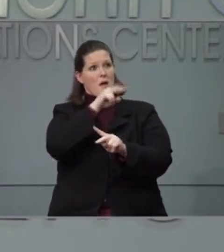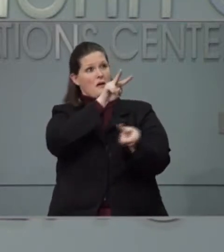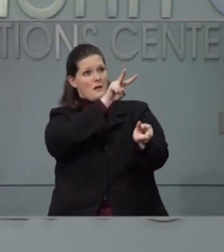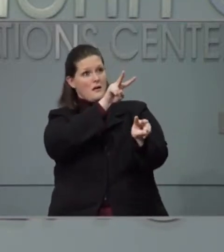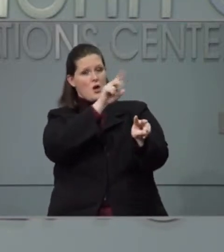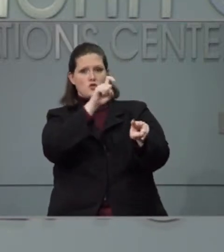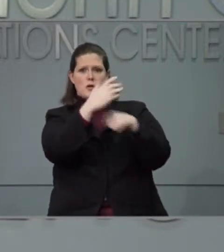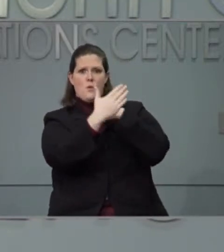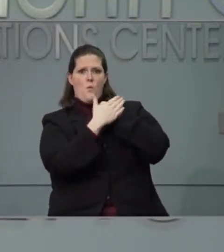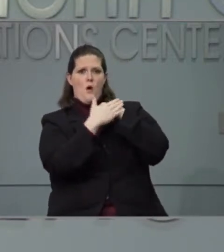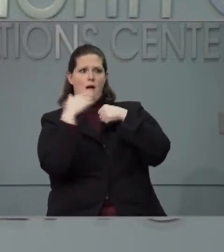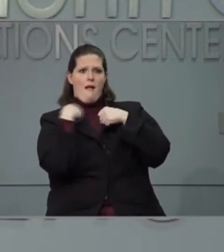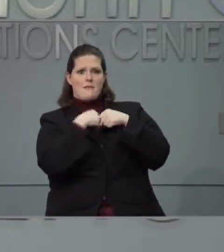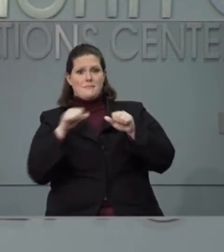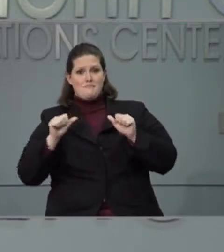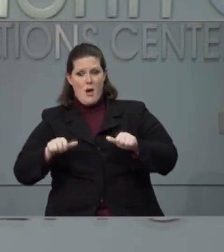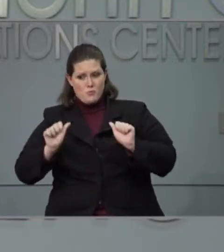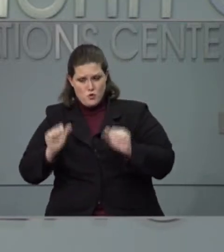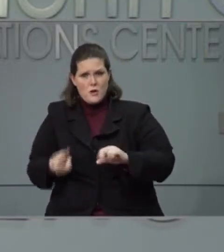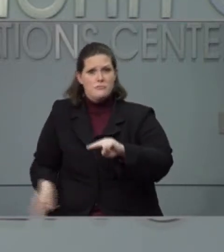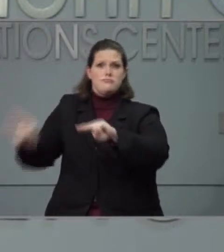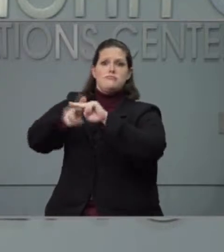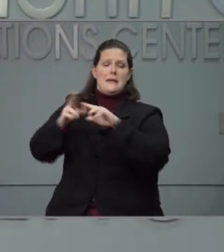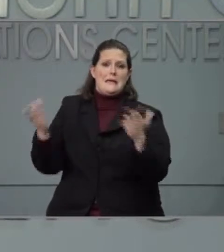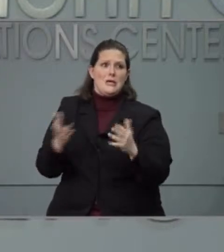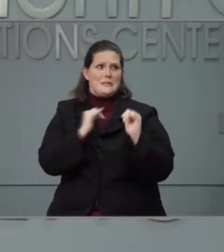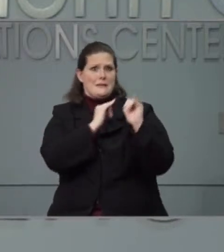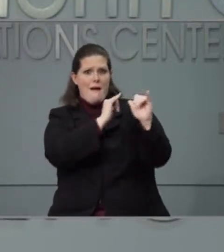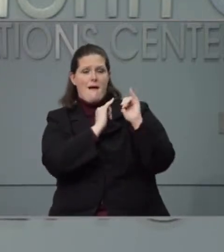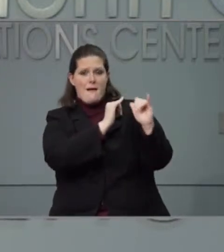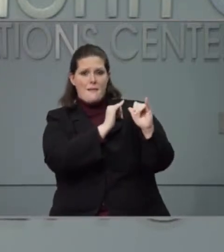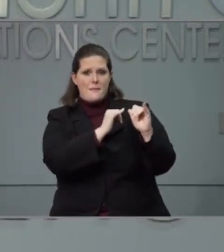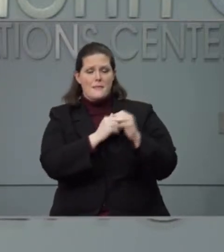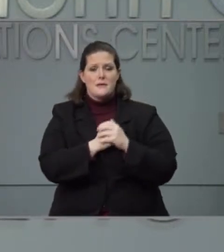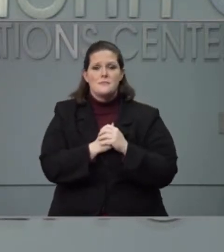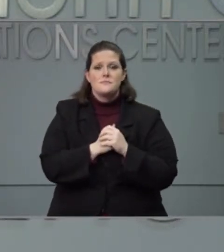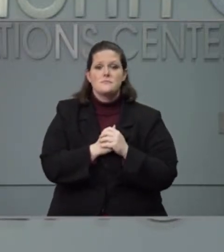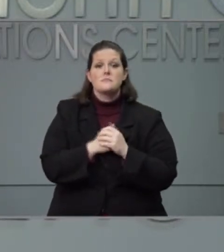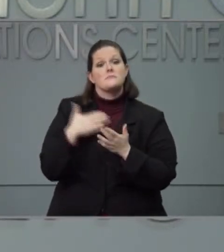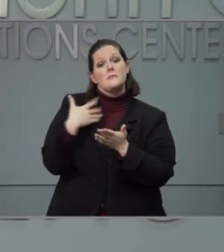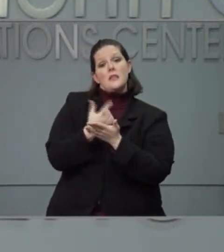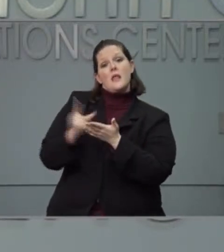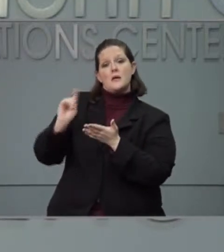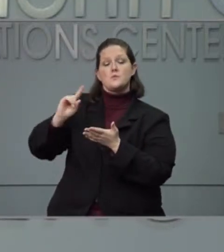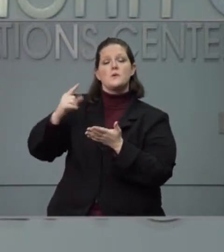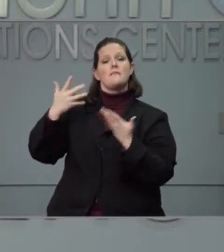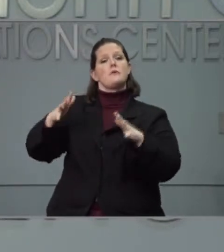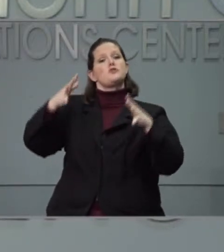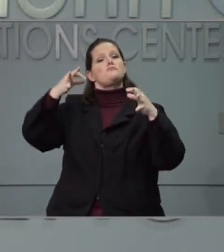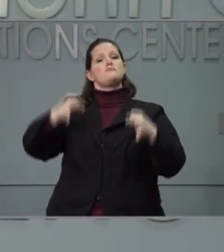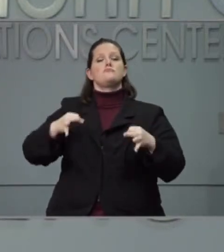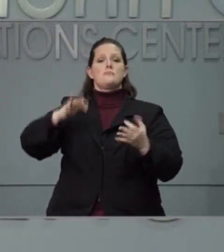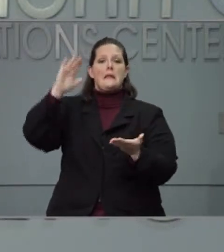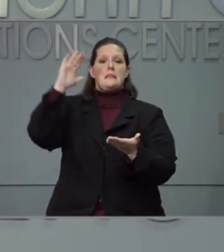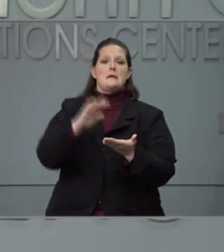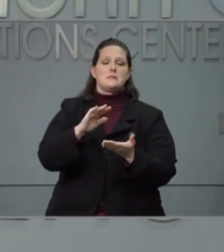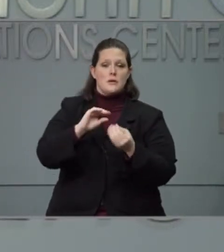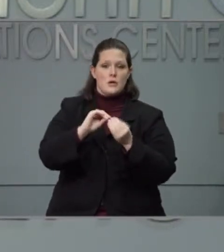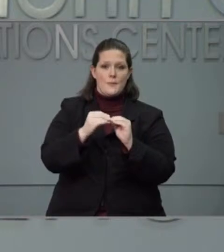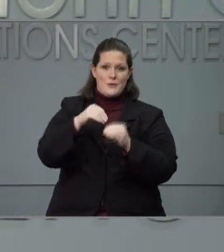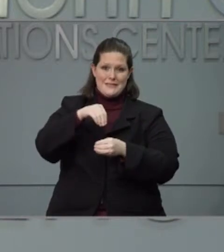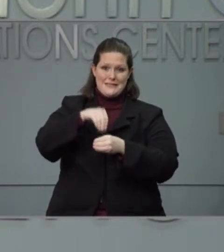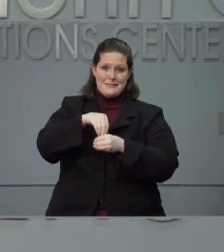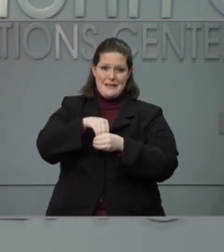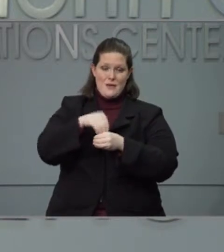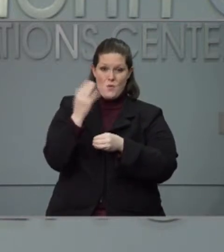us. Last week, we took action to lower our indoor gathering limit to 10 people because we know this